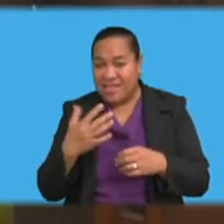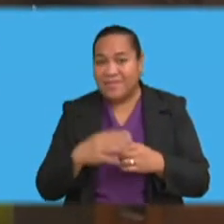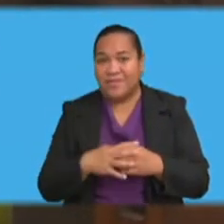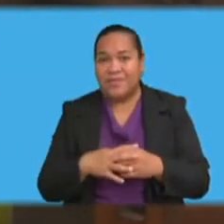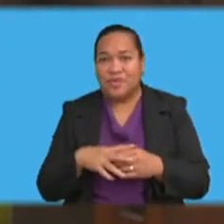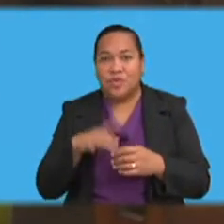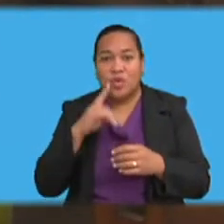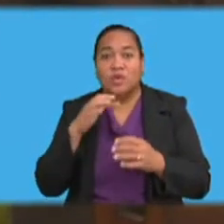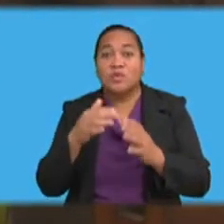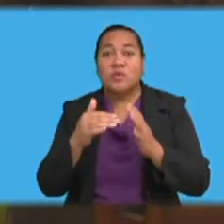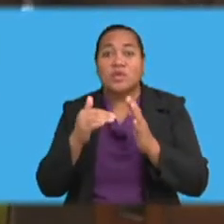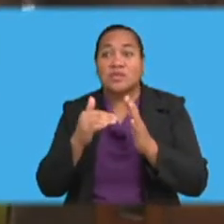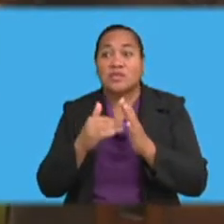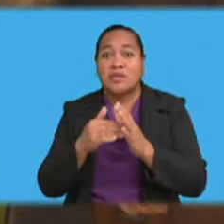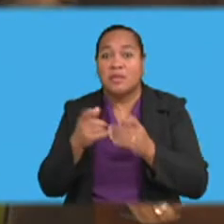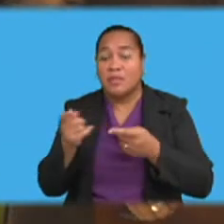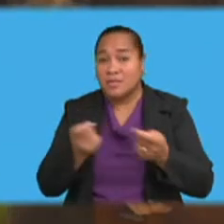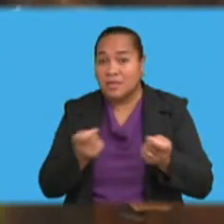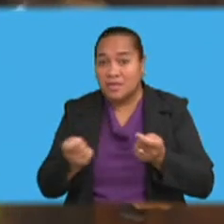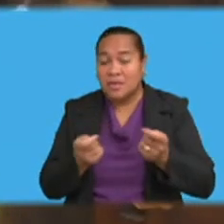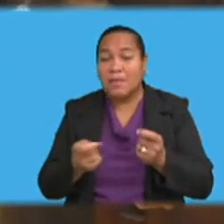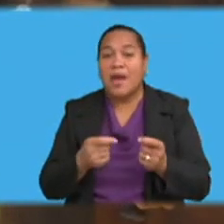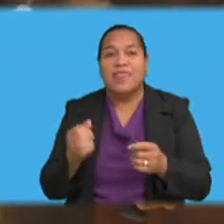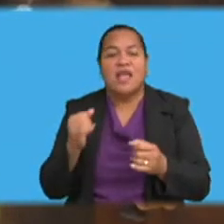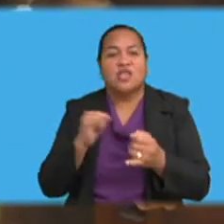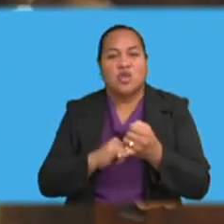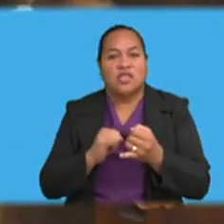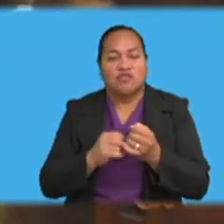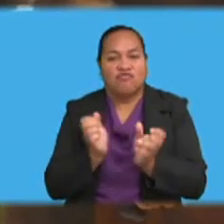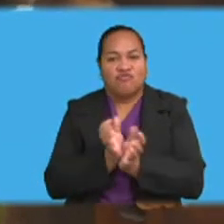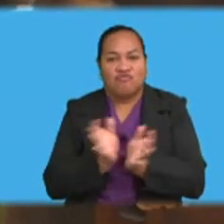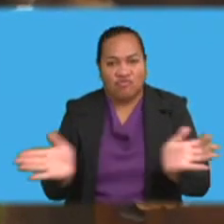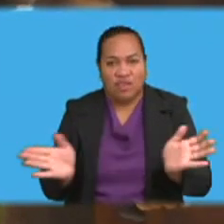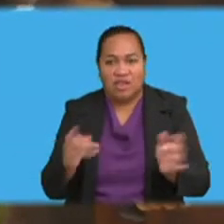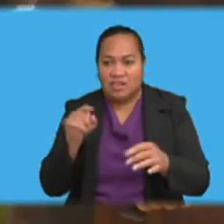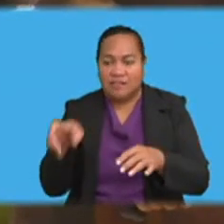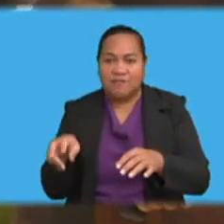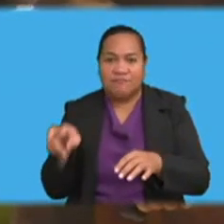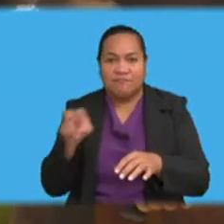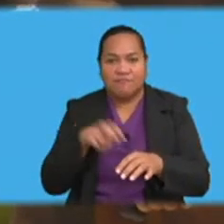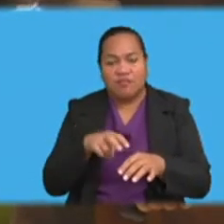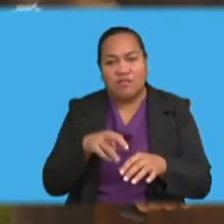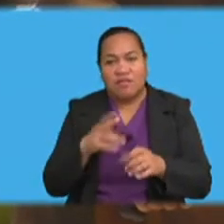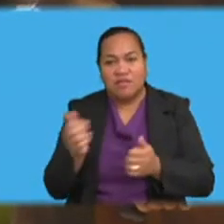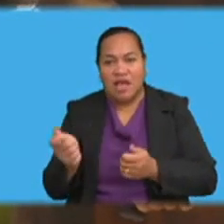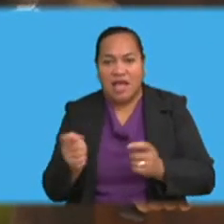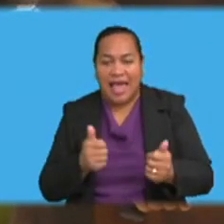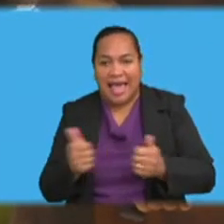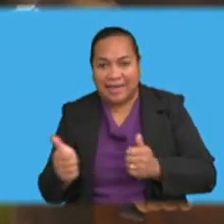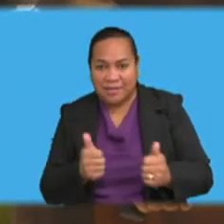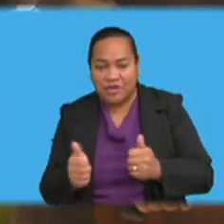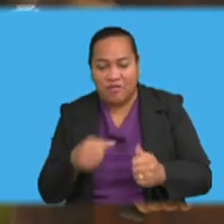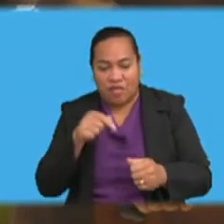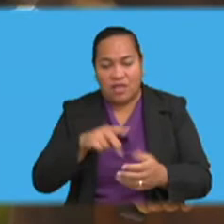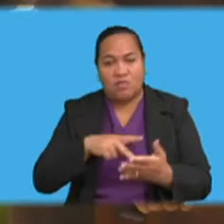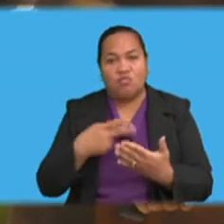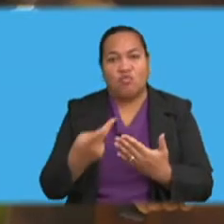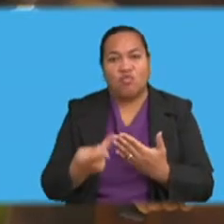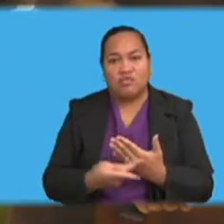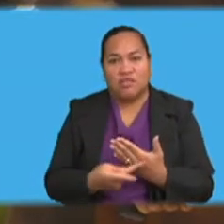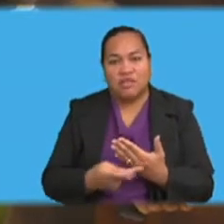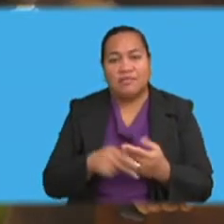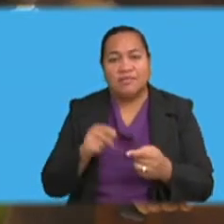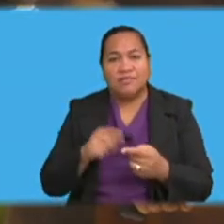currently chaired by the Solicitor General, to implement this project and took over the active administration of this project. A large-scale